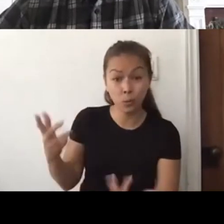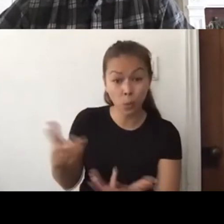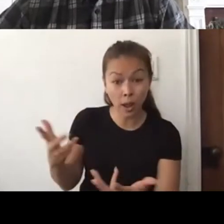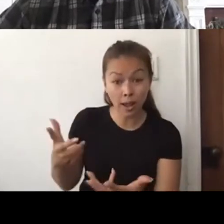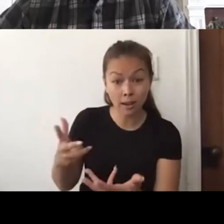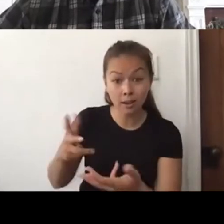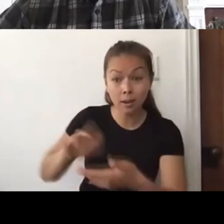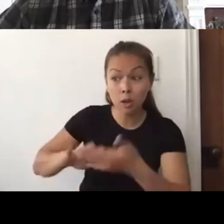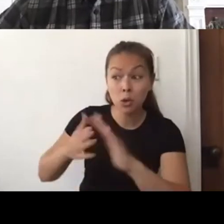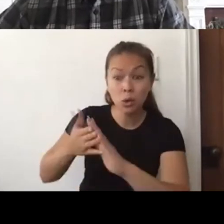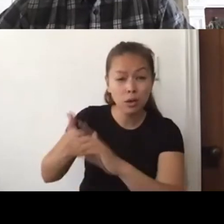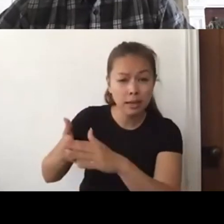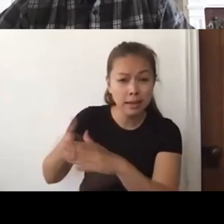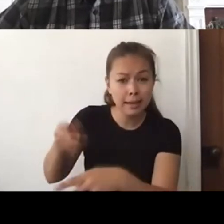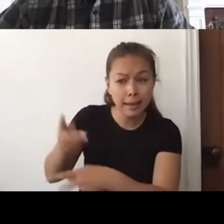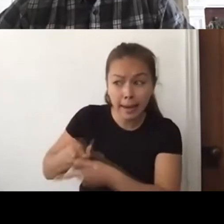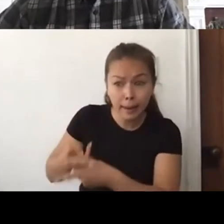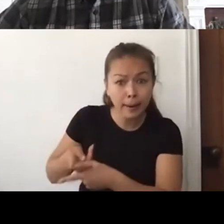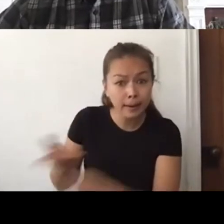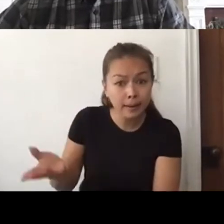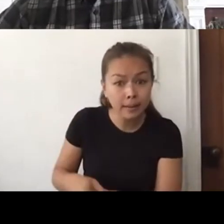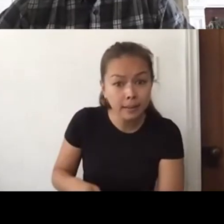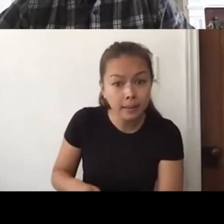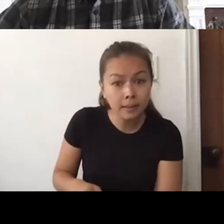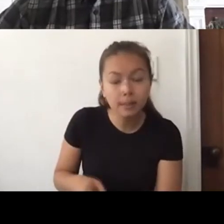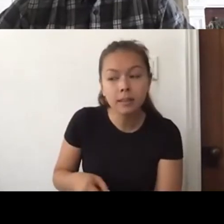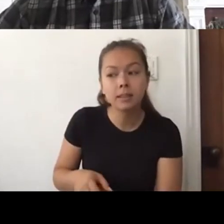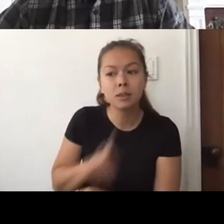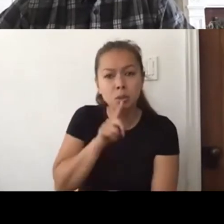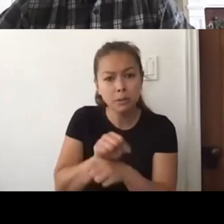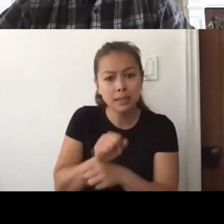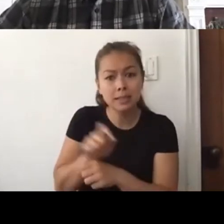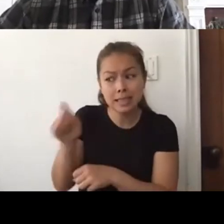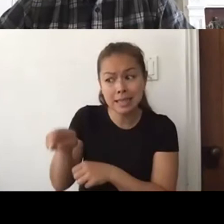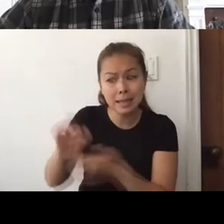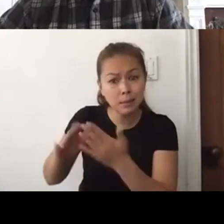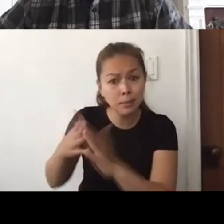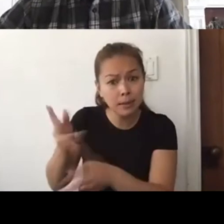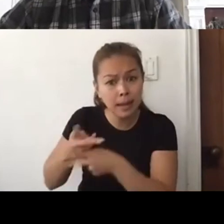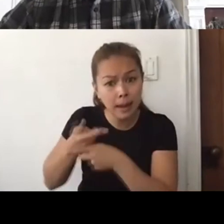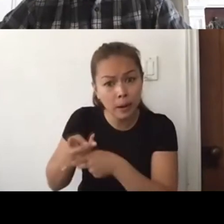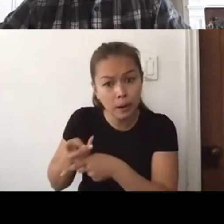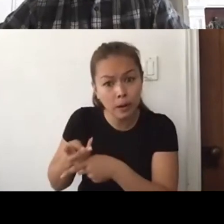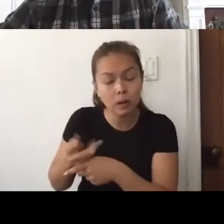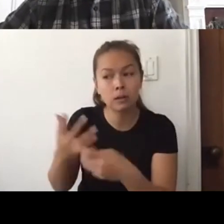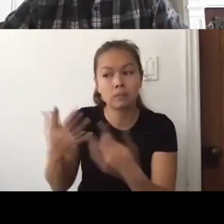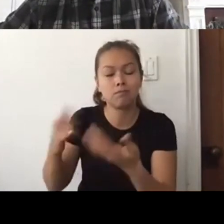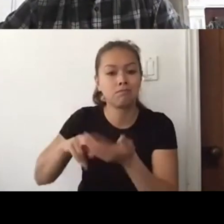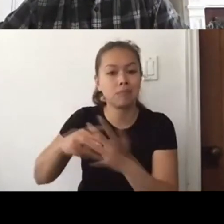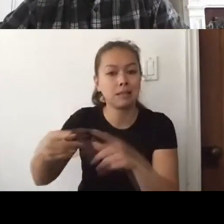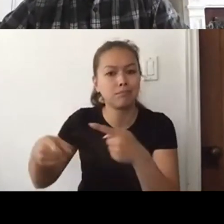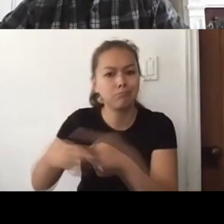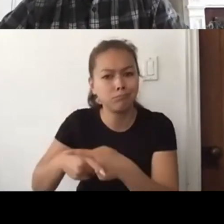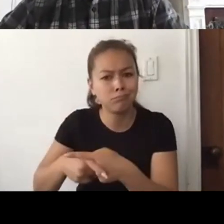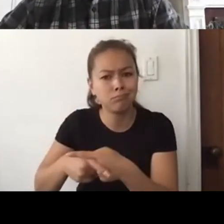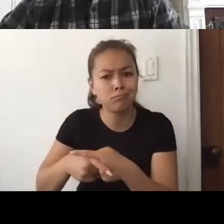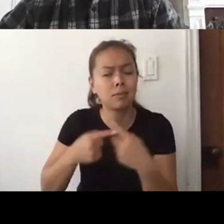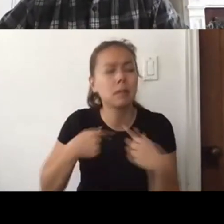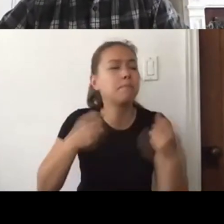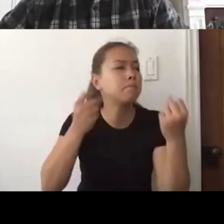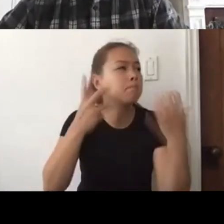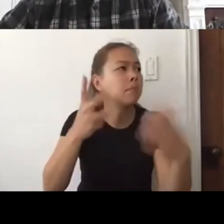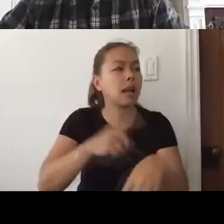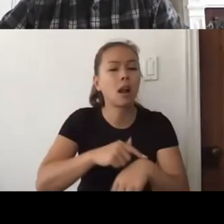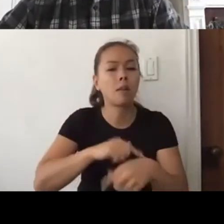Lucille, or a Brenda has been like, so what are you gonna do for self-care? Or sometimes where we get told our self-care isn't good enough, and that